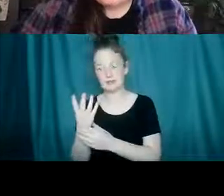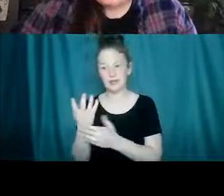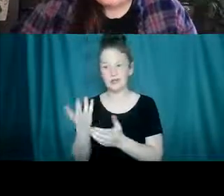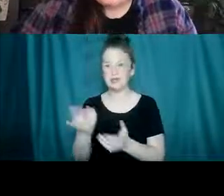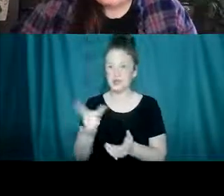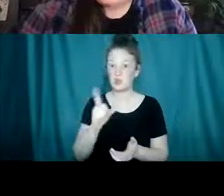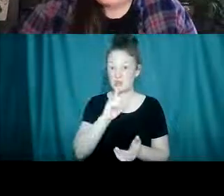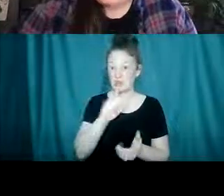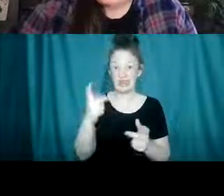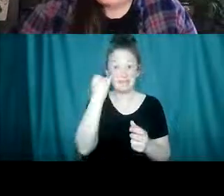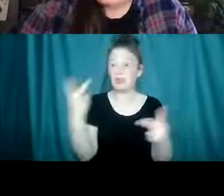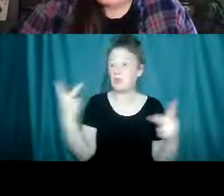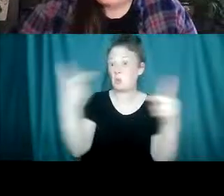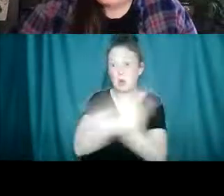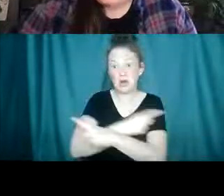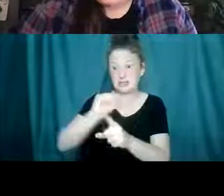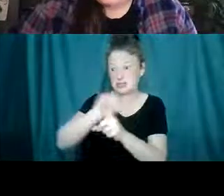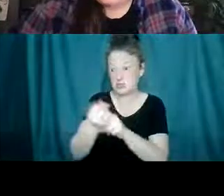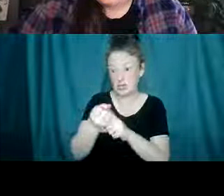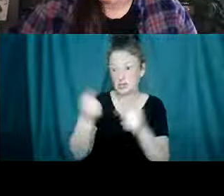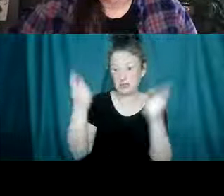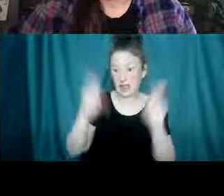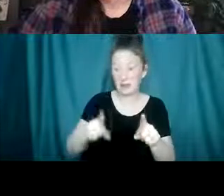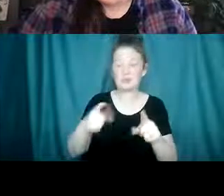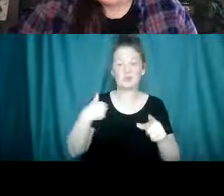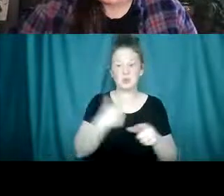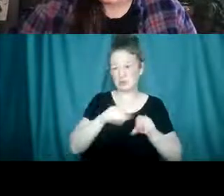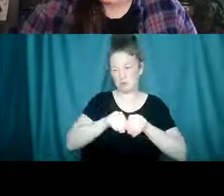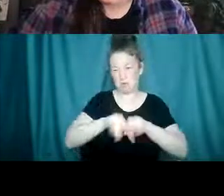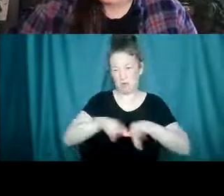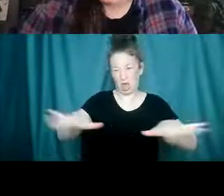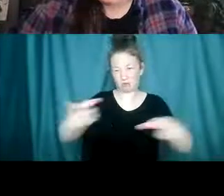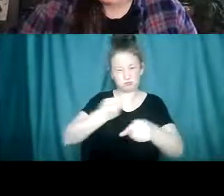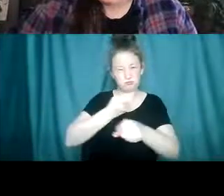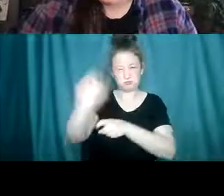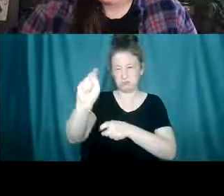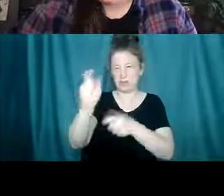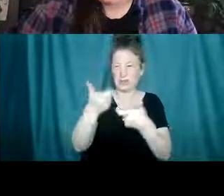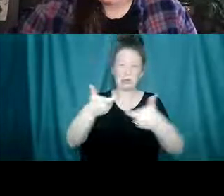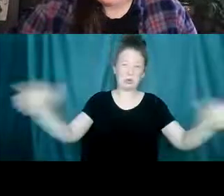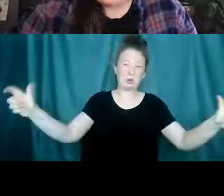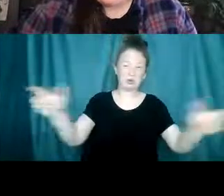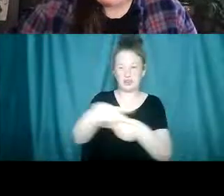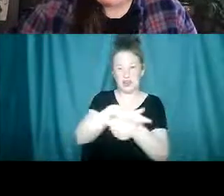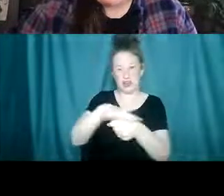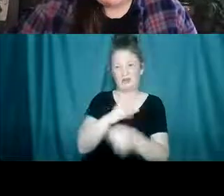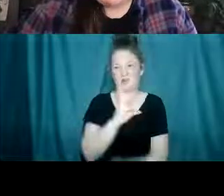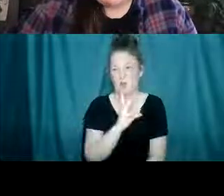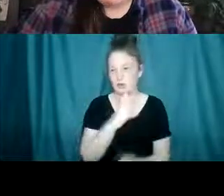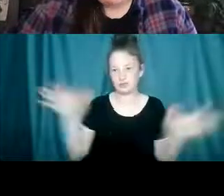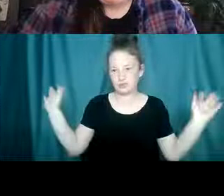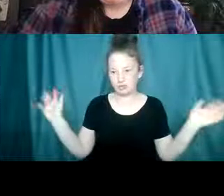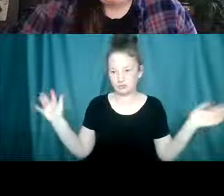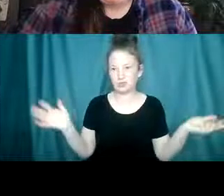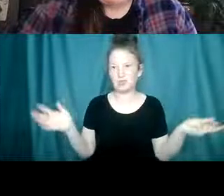worst case scenario is that we contaminate a huge area. So this is something, you know, the oil companies